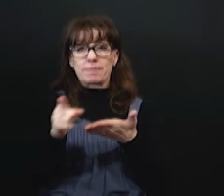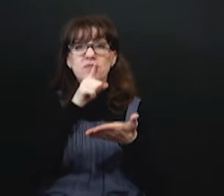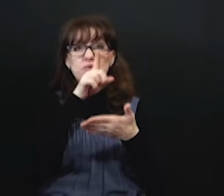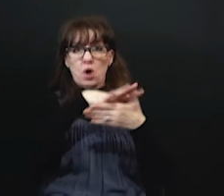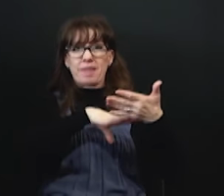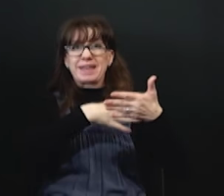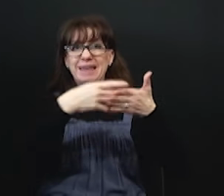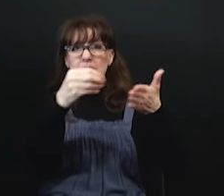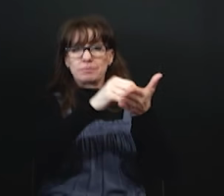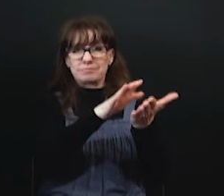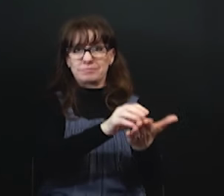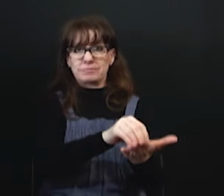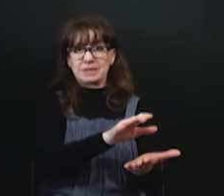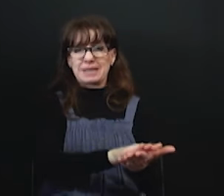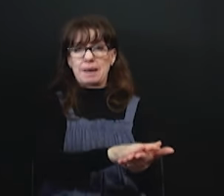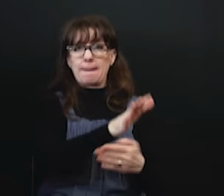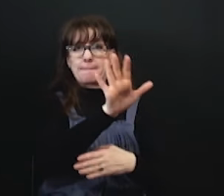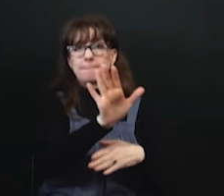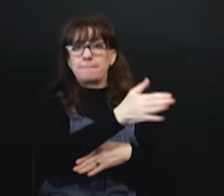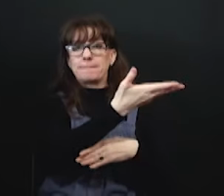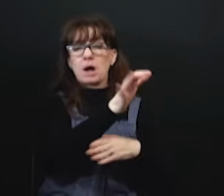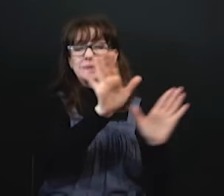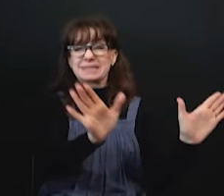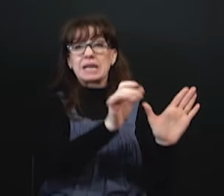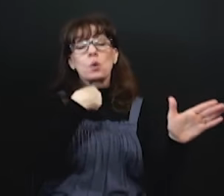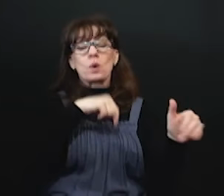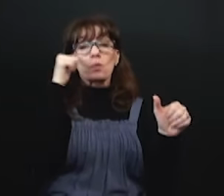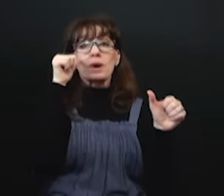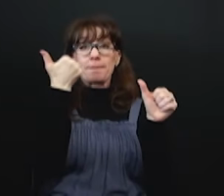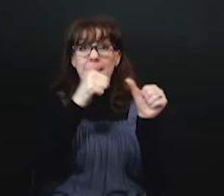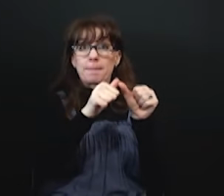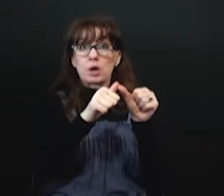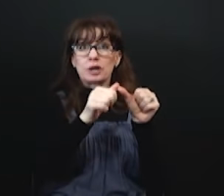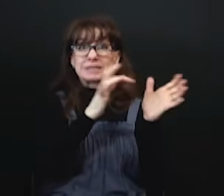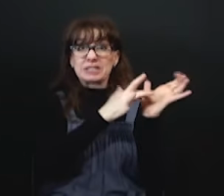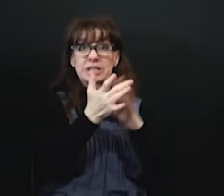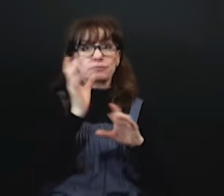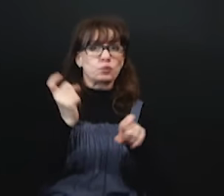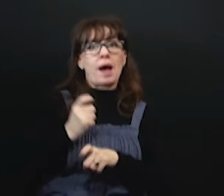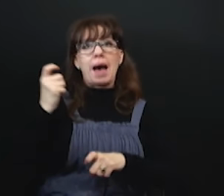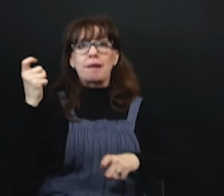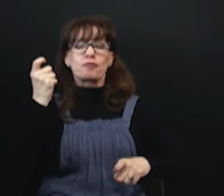your calendar. Palm Sunday, of course, when we remember Jesus' triumphal entry into